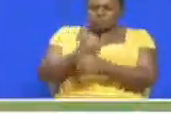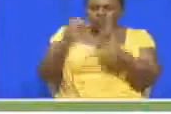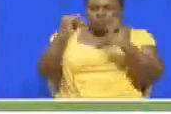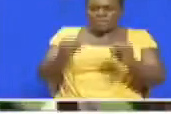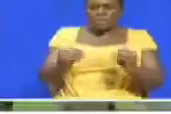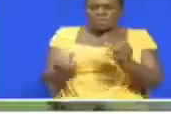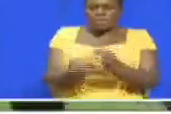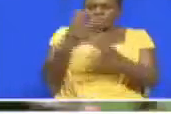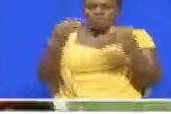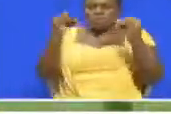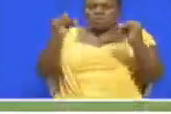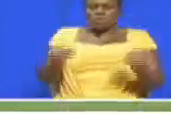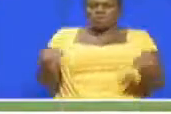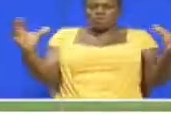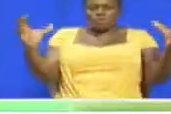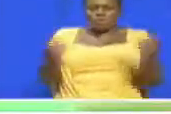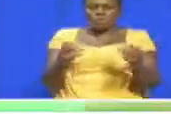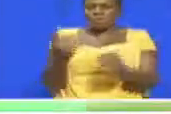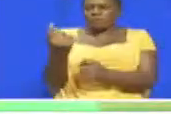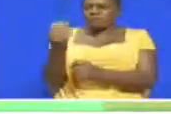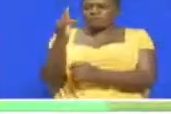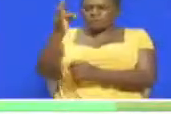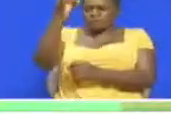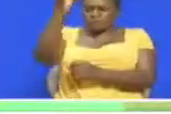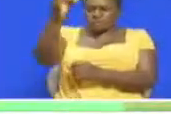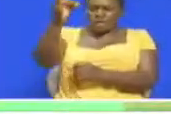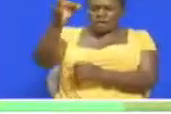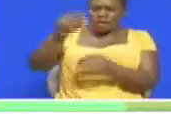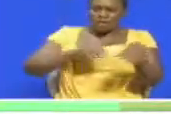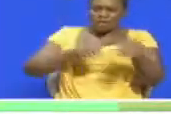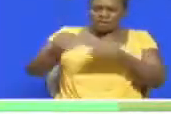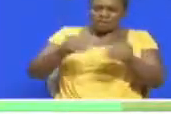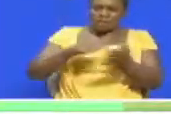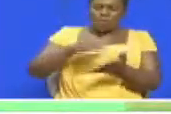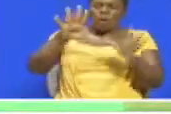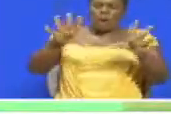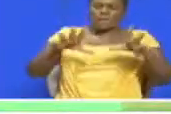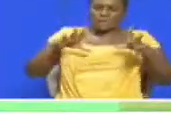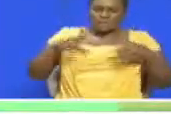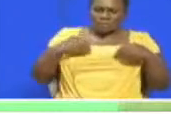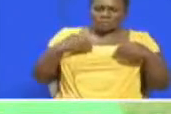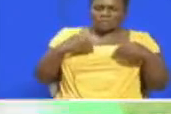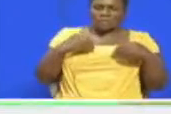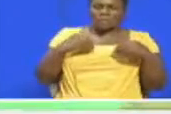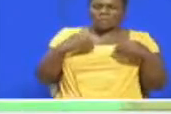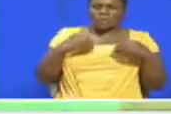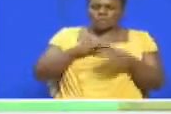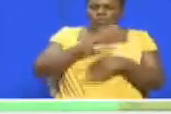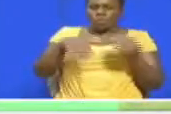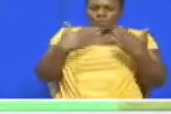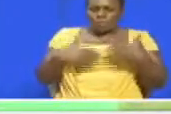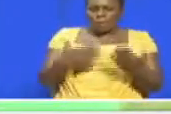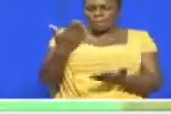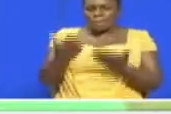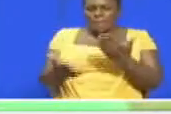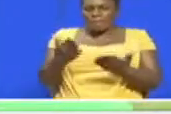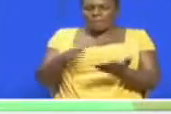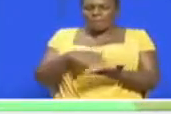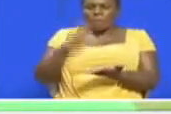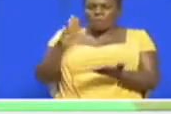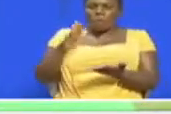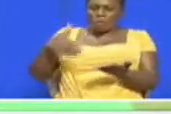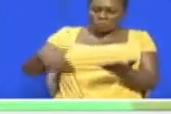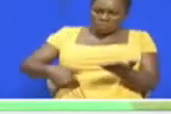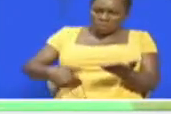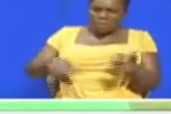team with a brighter future, with more acceptance to modern football, maybe more hungry.